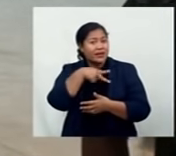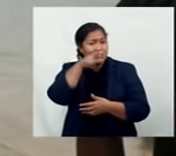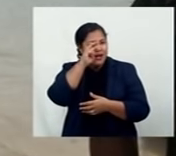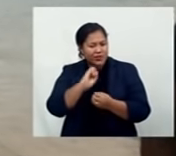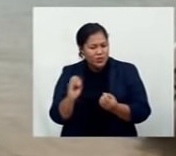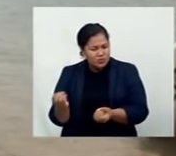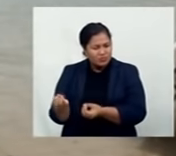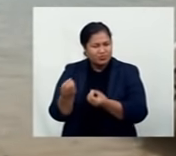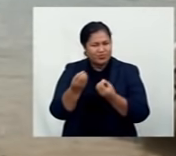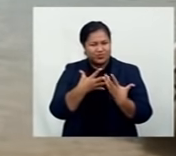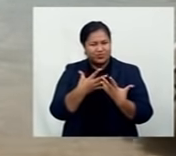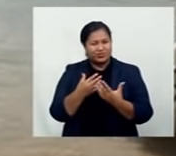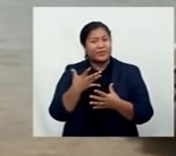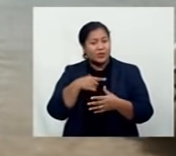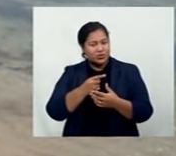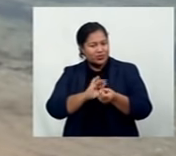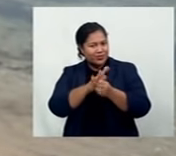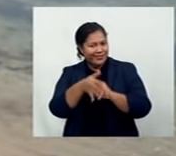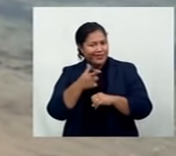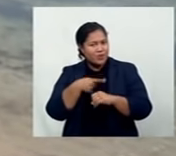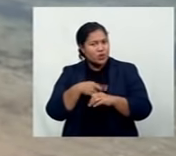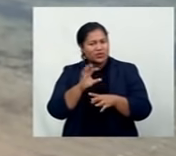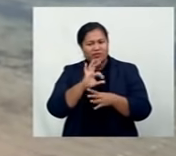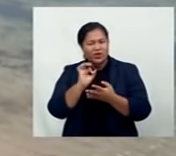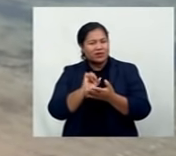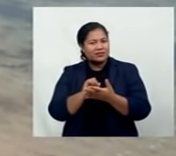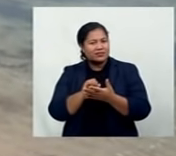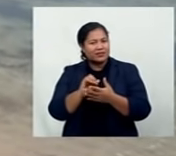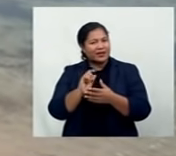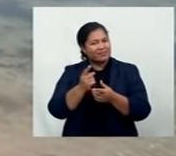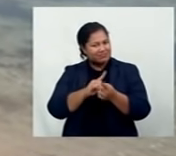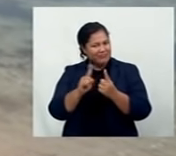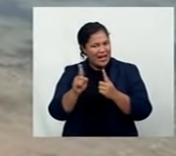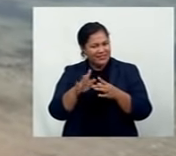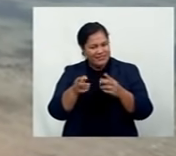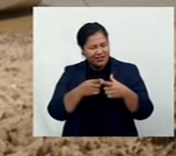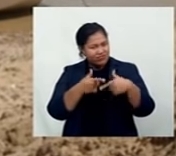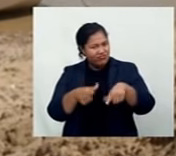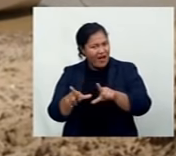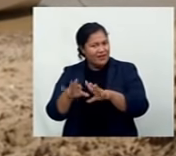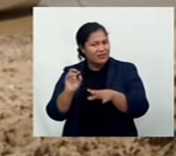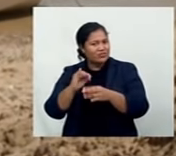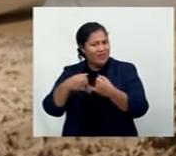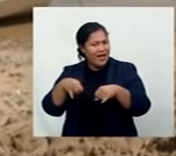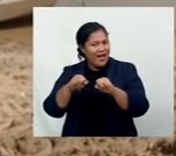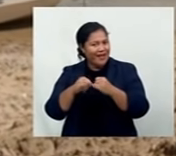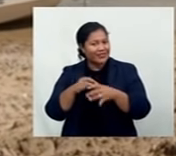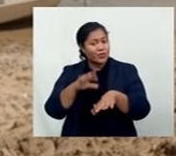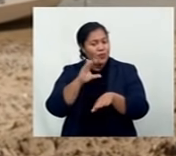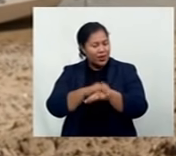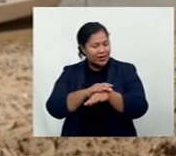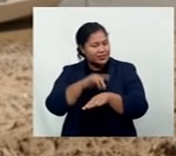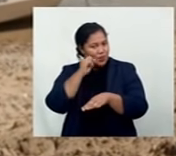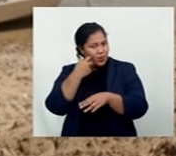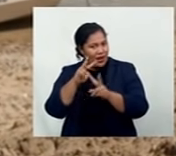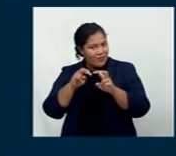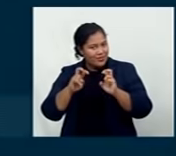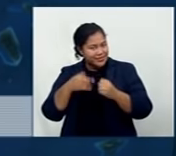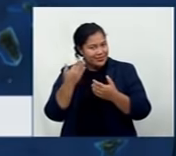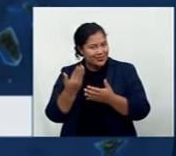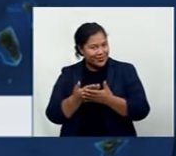to COVID-19 due to unauthorized travel between the islands, police will ramp up surveillance. I'm working on that now